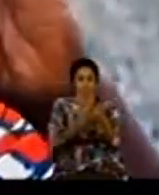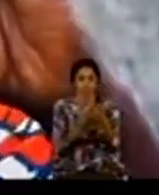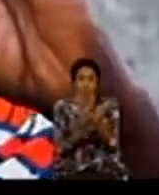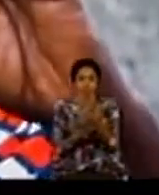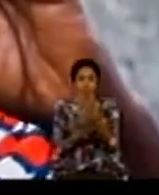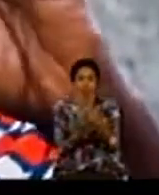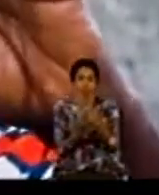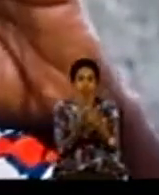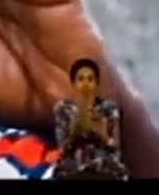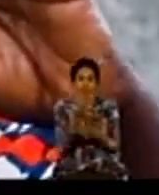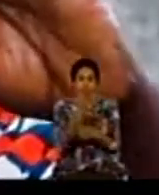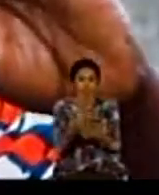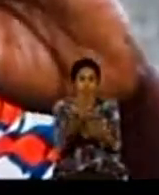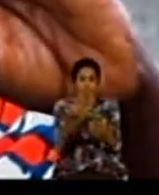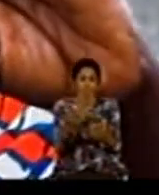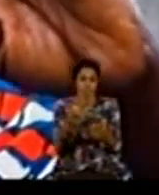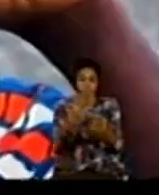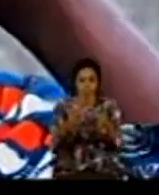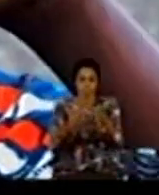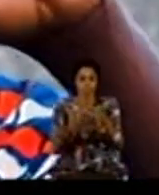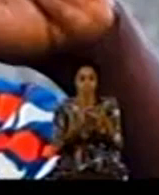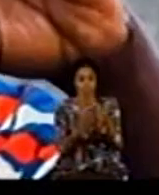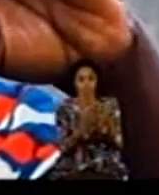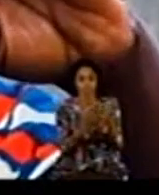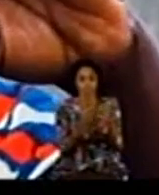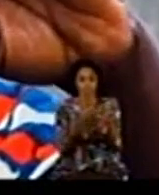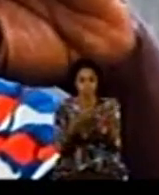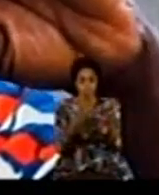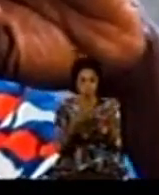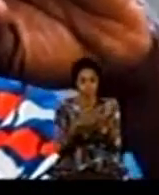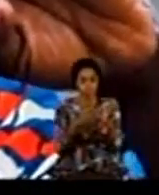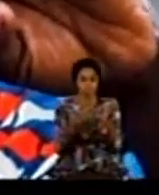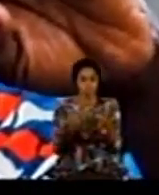somewhere here on the line. But it started